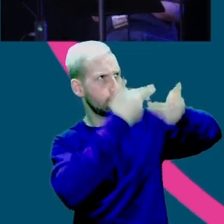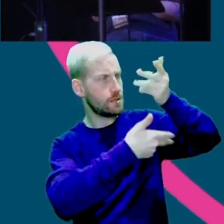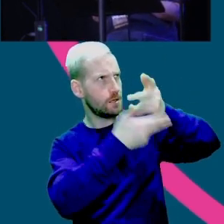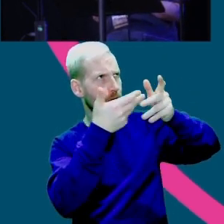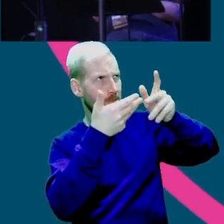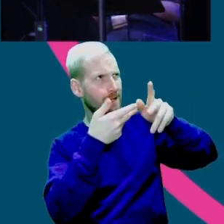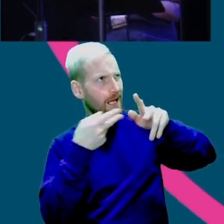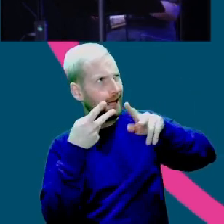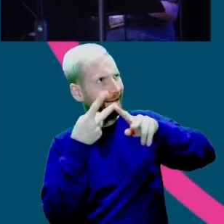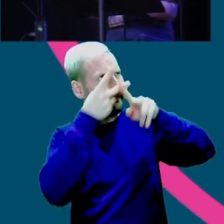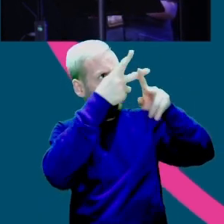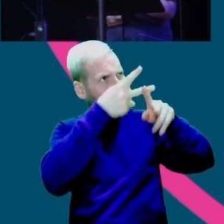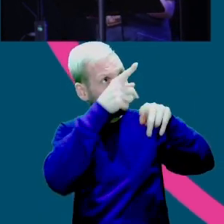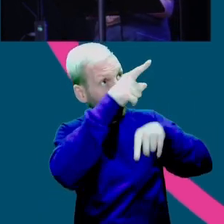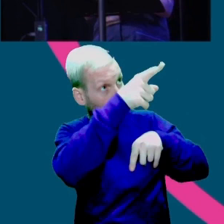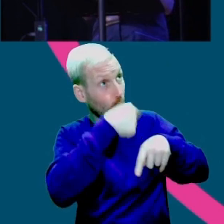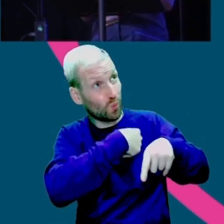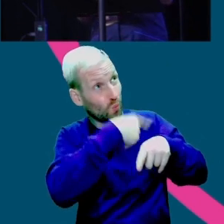looked after.